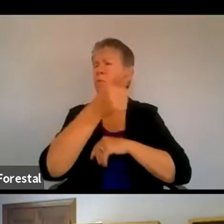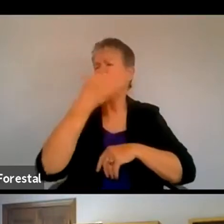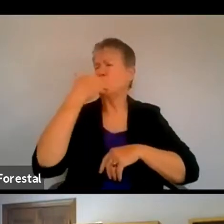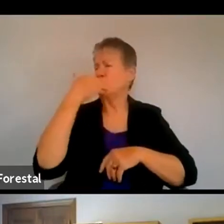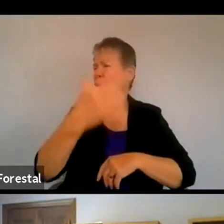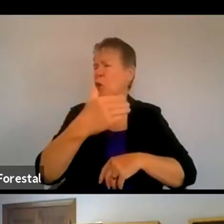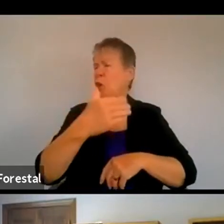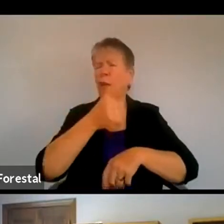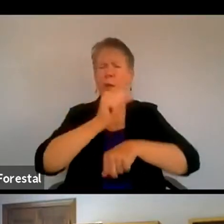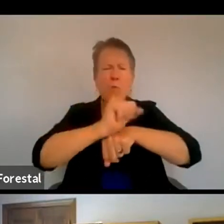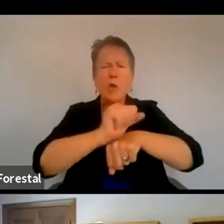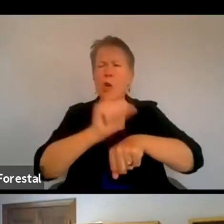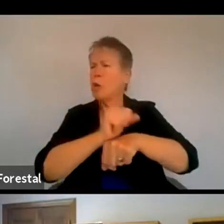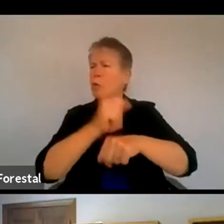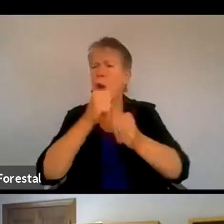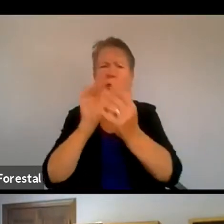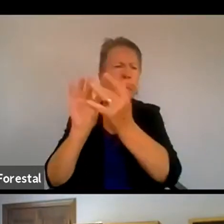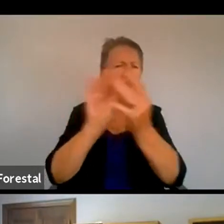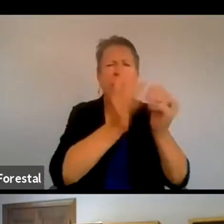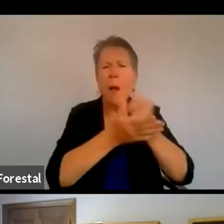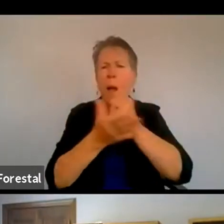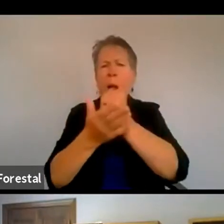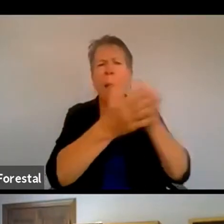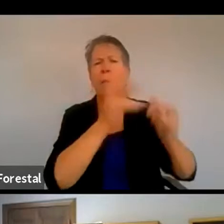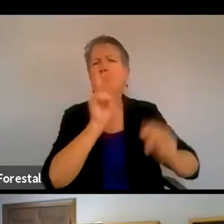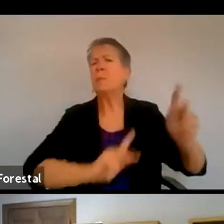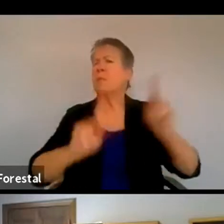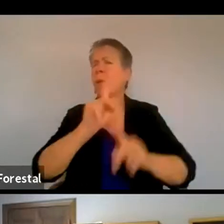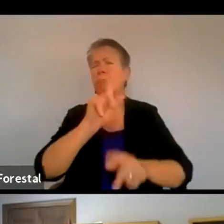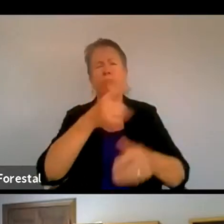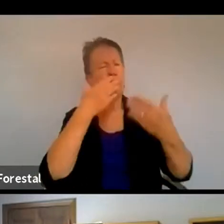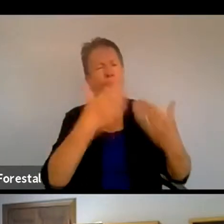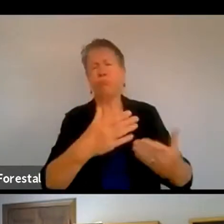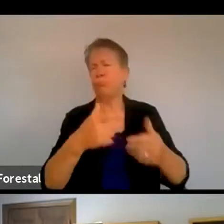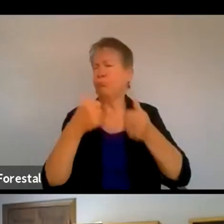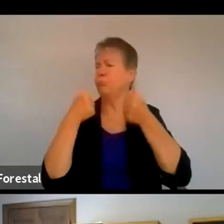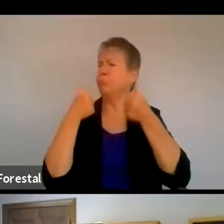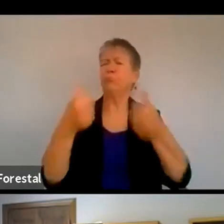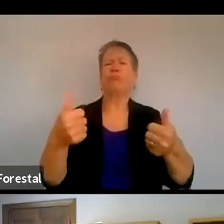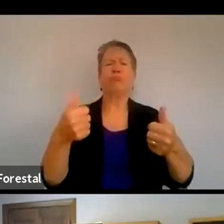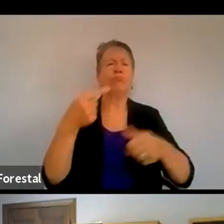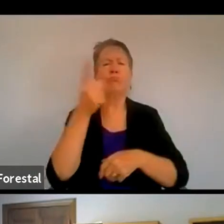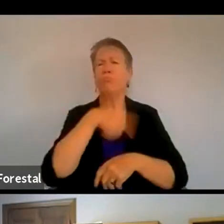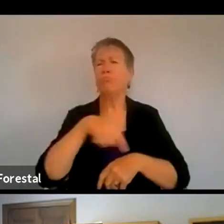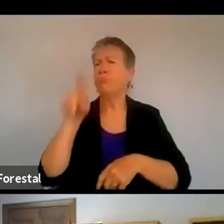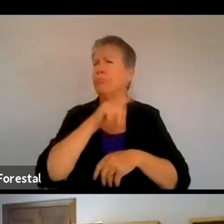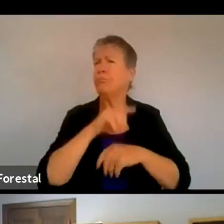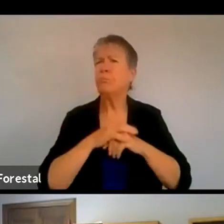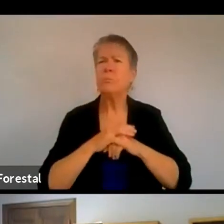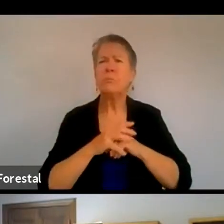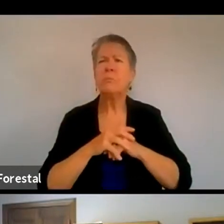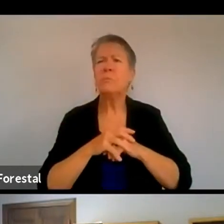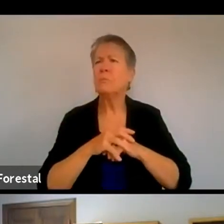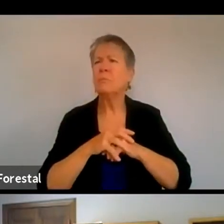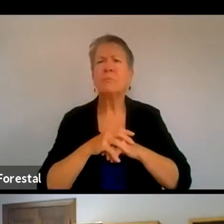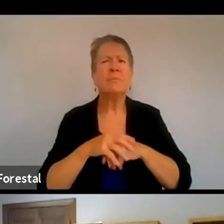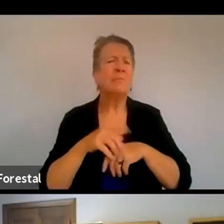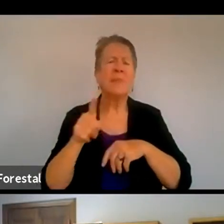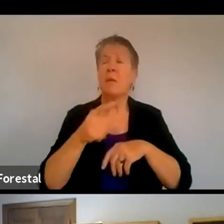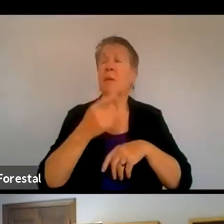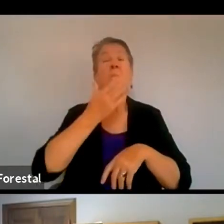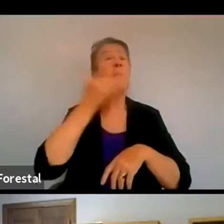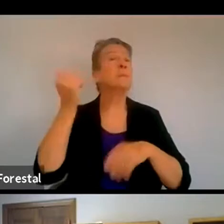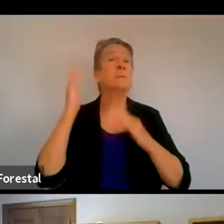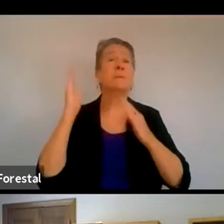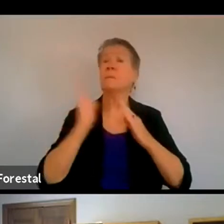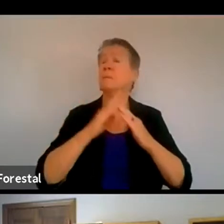But I think that's the best place to go. And Mahan, maybe you'll put the website back up for us